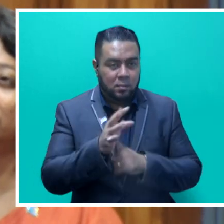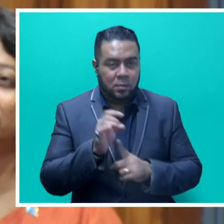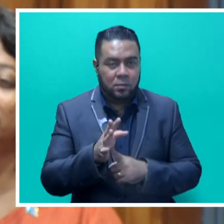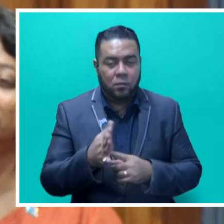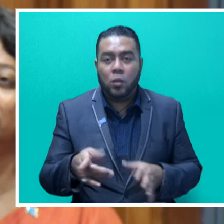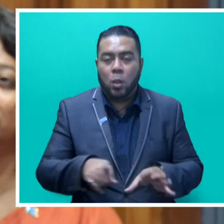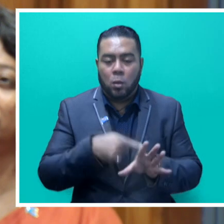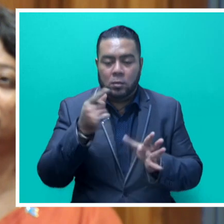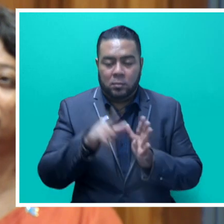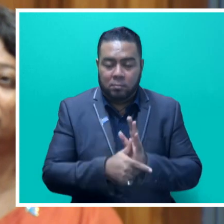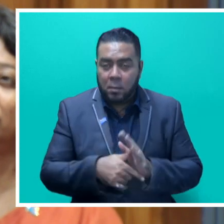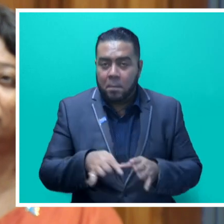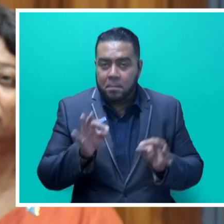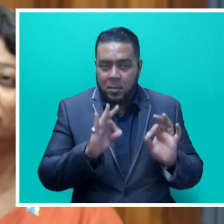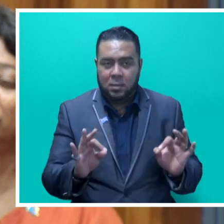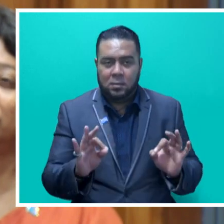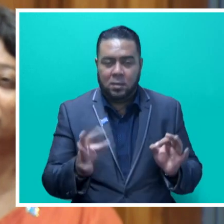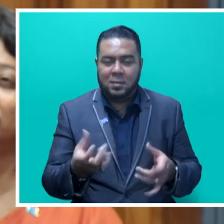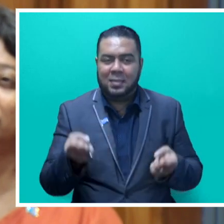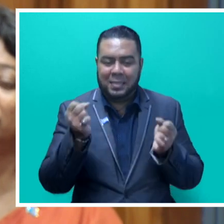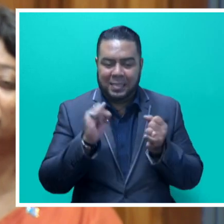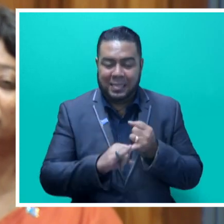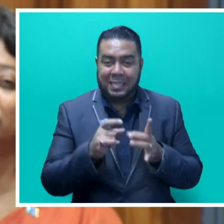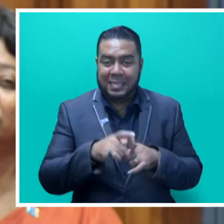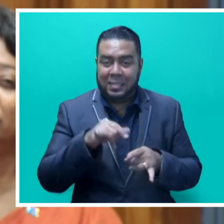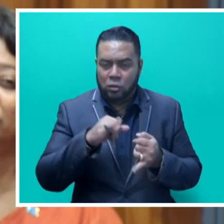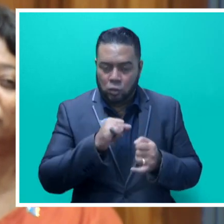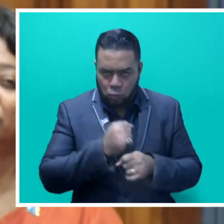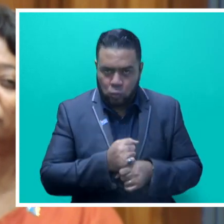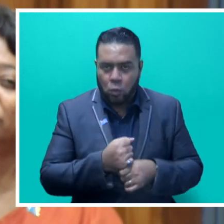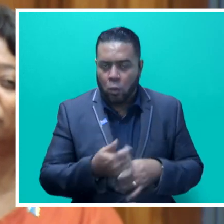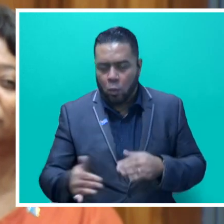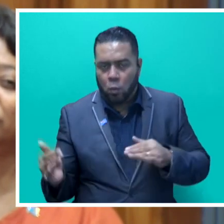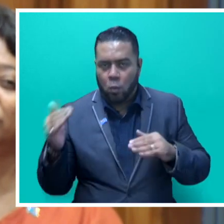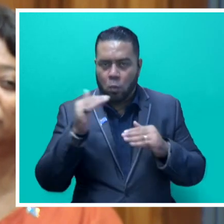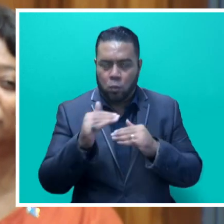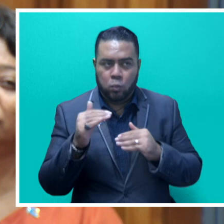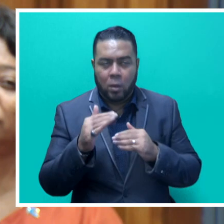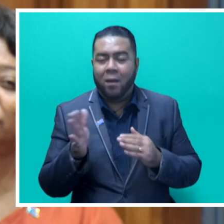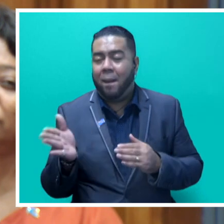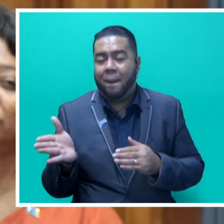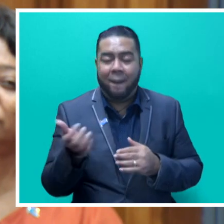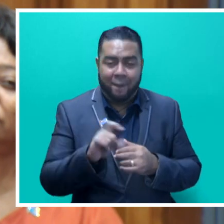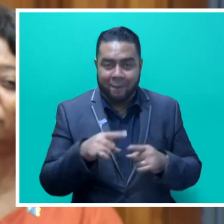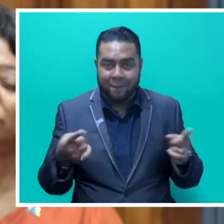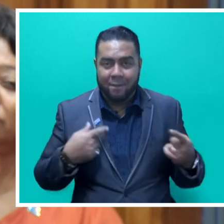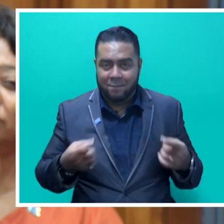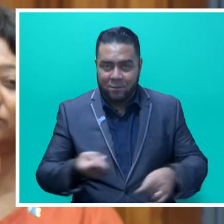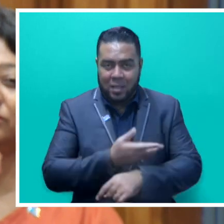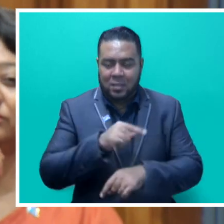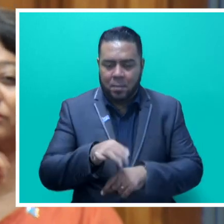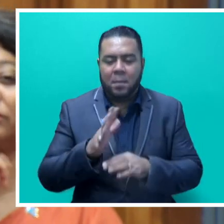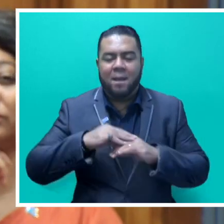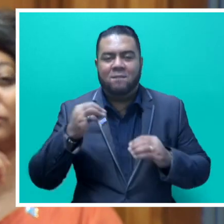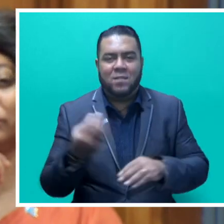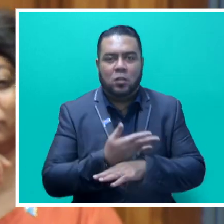long-term peace, stability, and sustainable development in the country. Given the above, anything that affects them must affect the